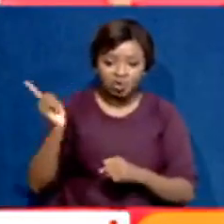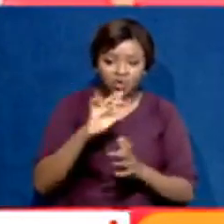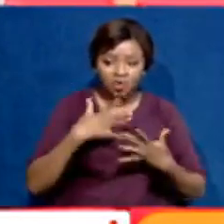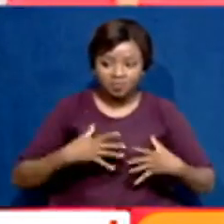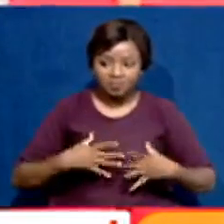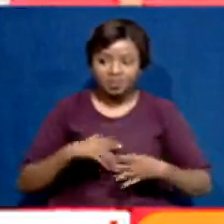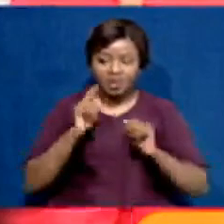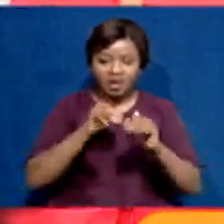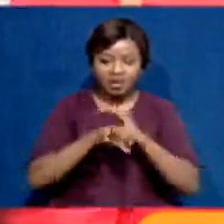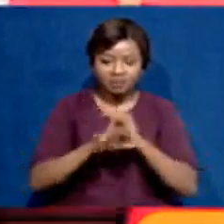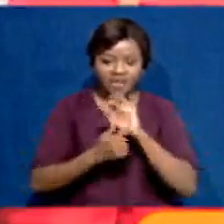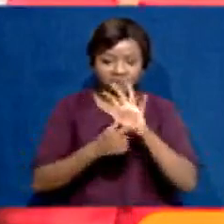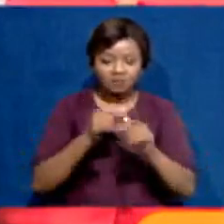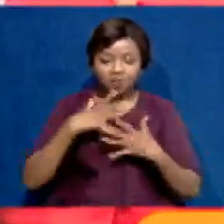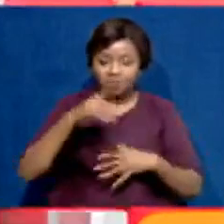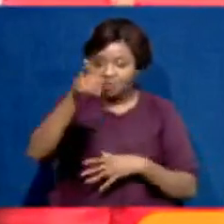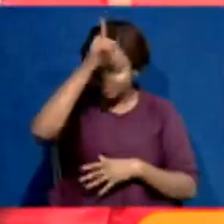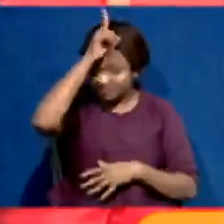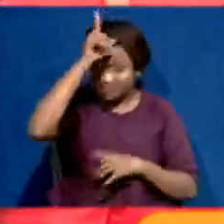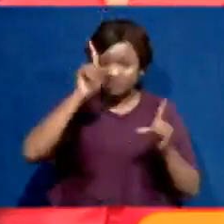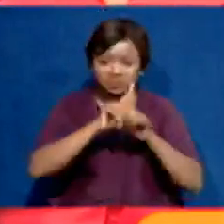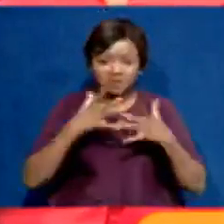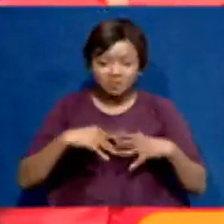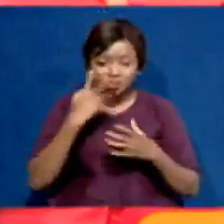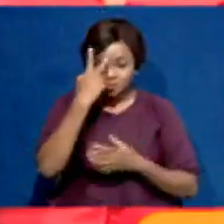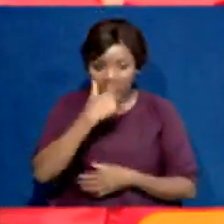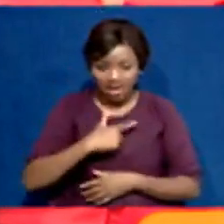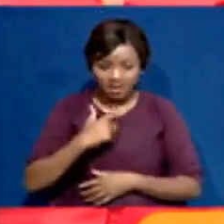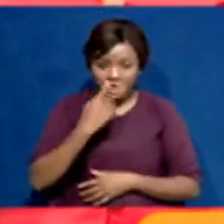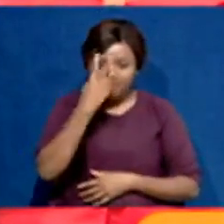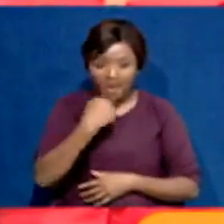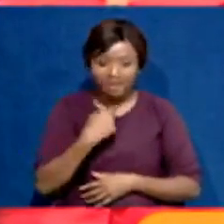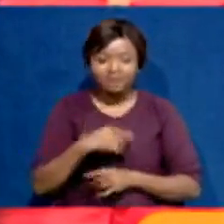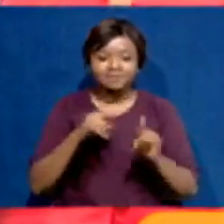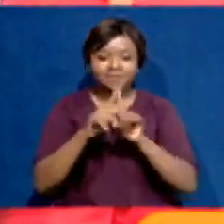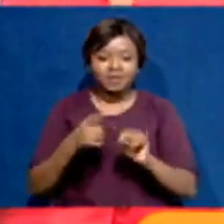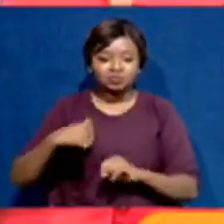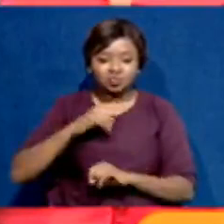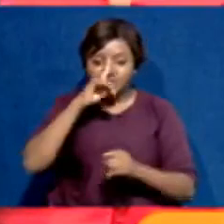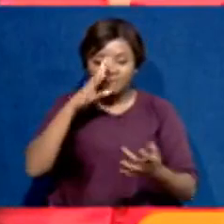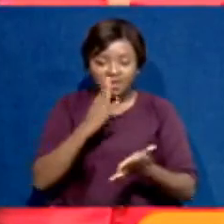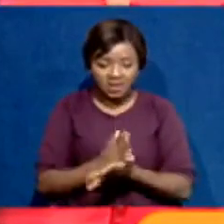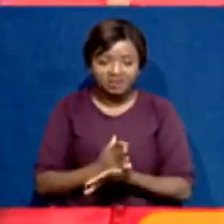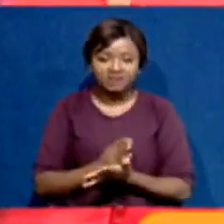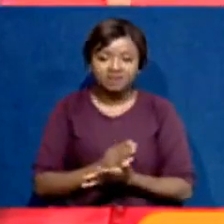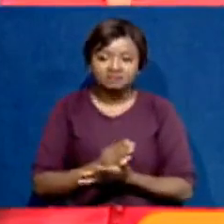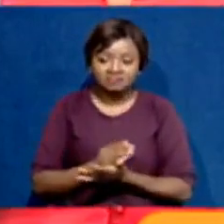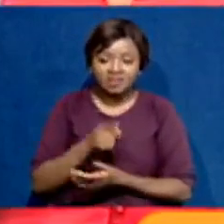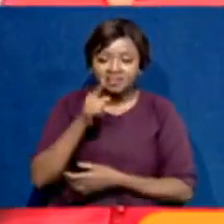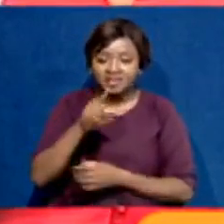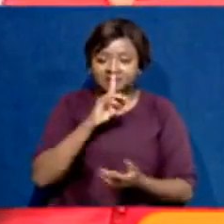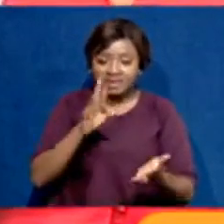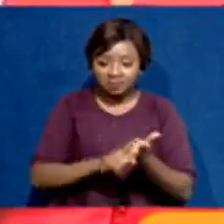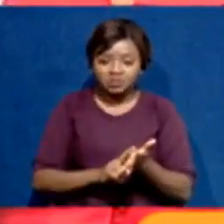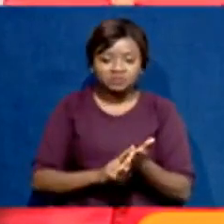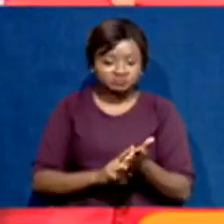citizens, including those in remote areas and those with visual impairment. We also believe that an abridged popular version of the report should be